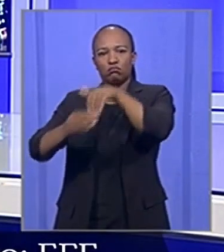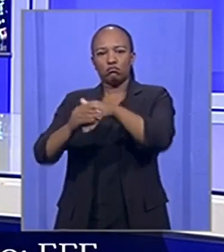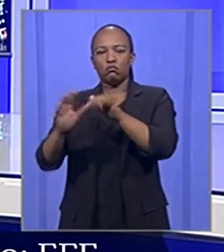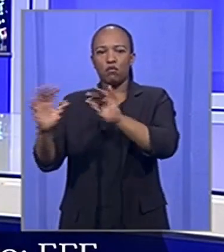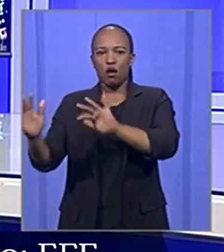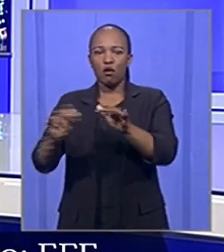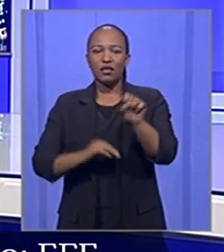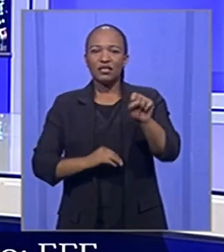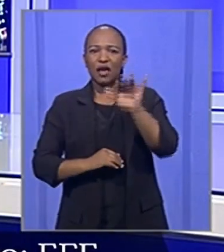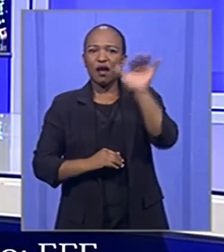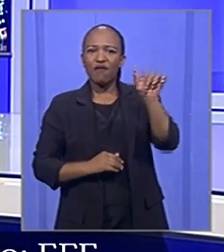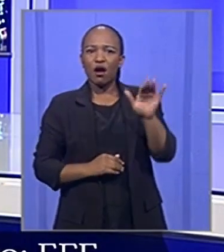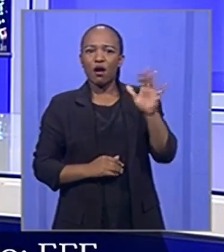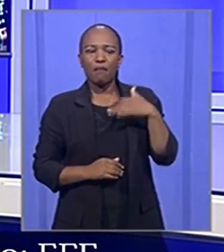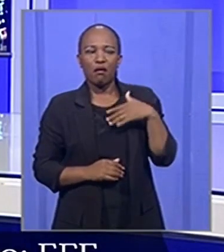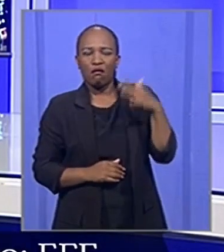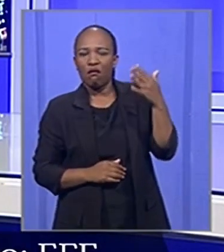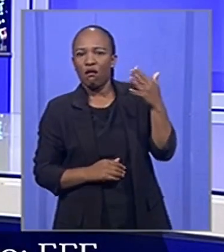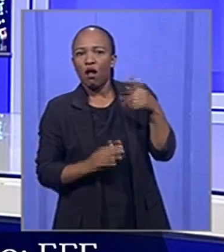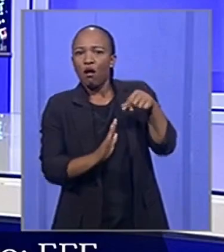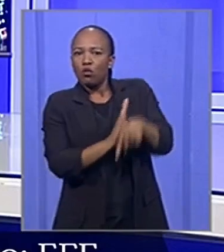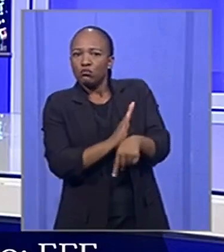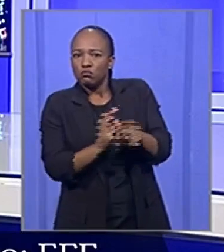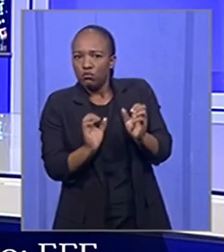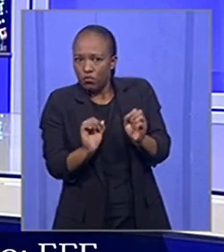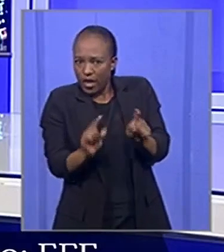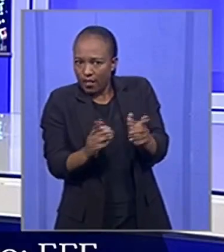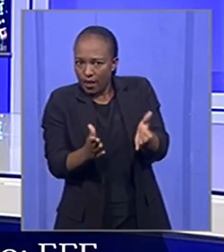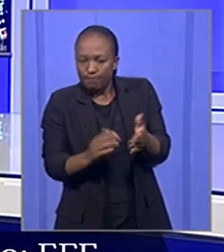Borwa ha a lahlehelwe ke monyetla wa ho vouta.